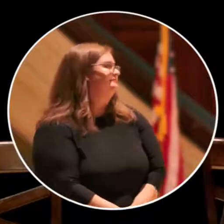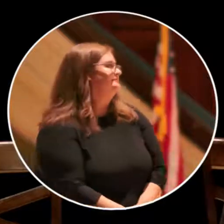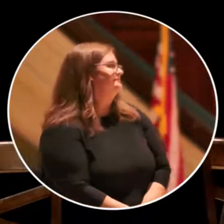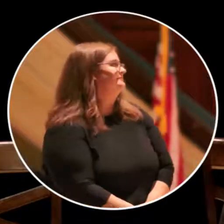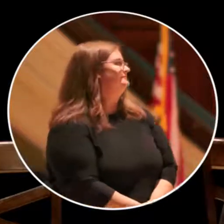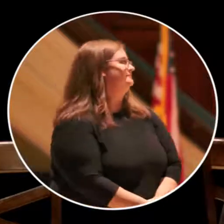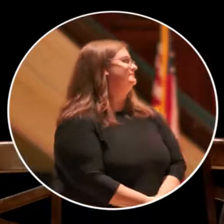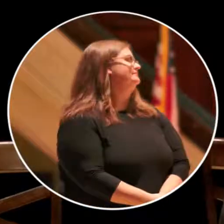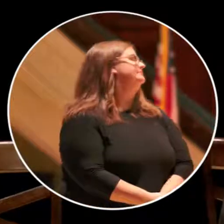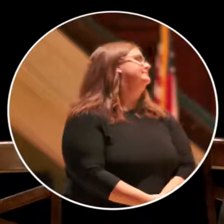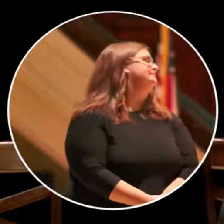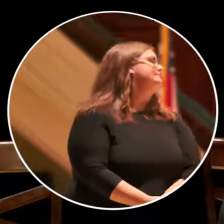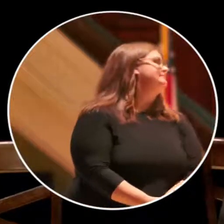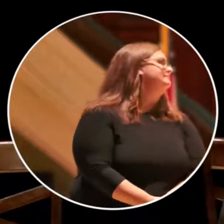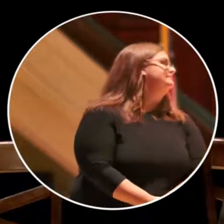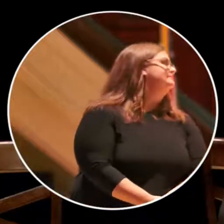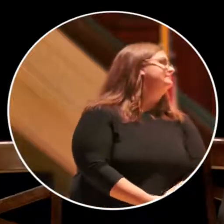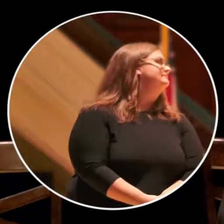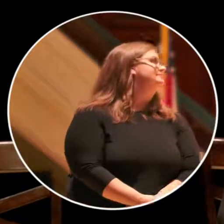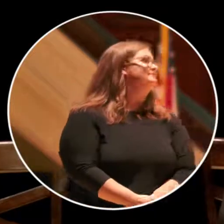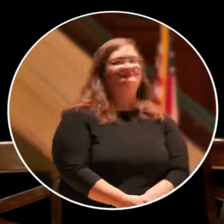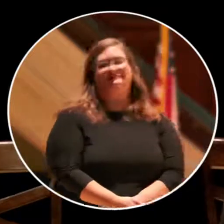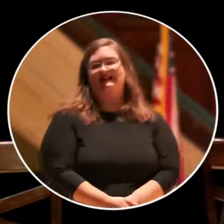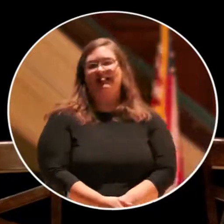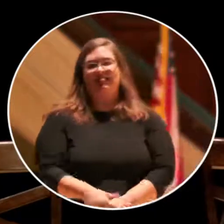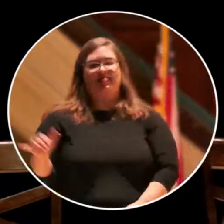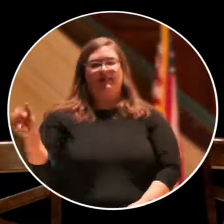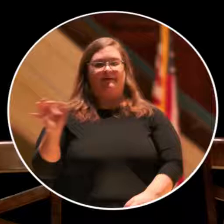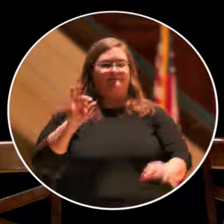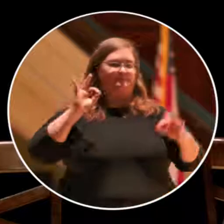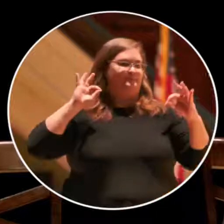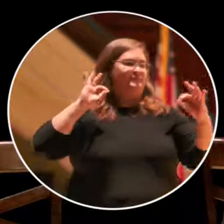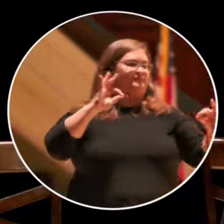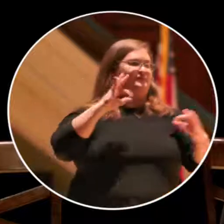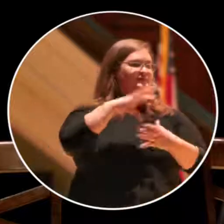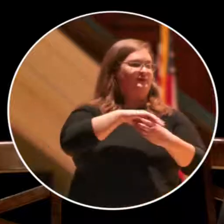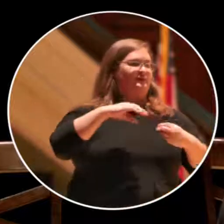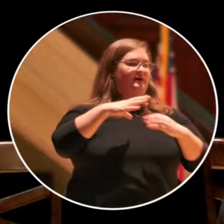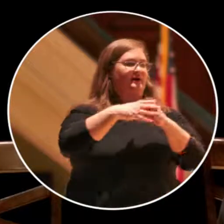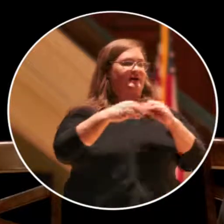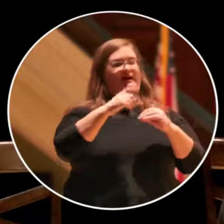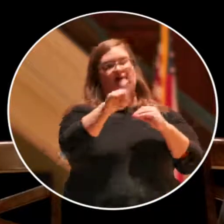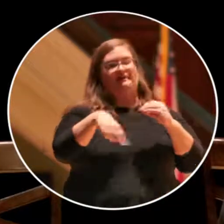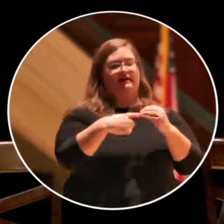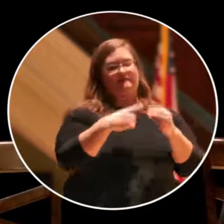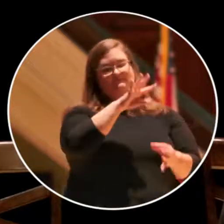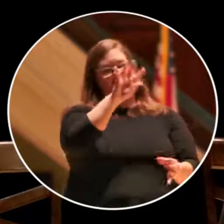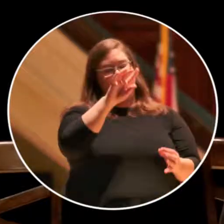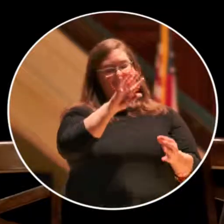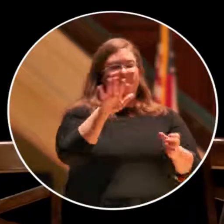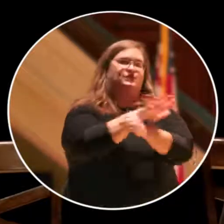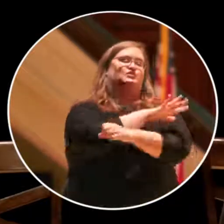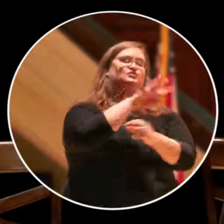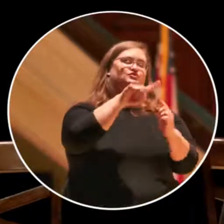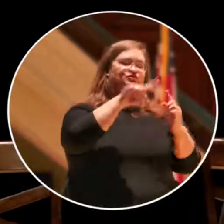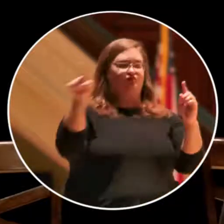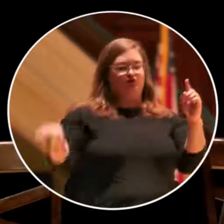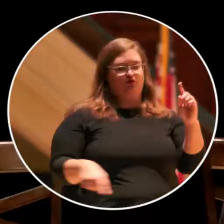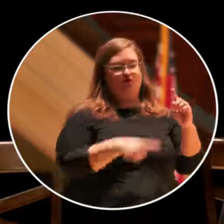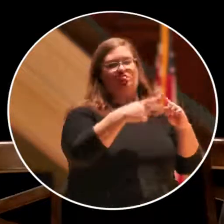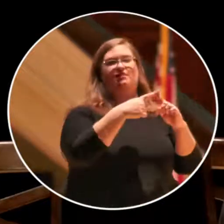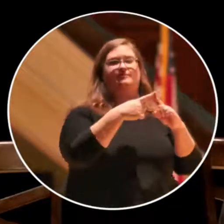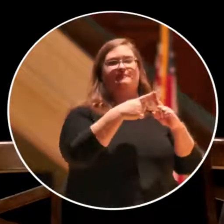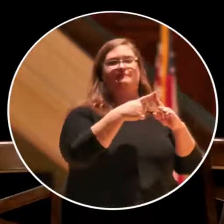with a picture-perfect story about coming full circle. Please welcome with her talk, my